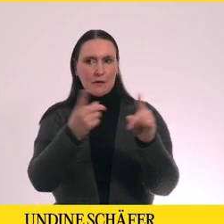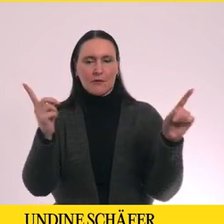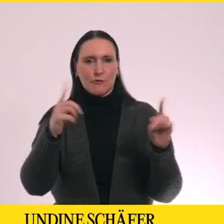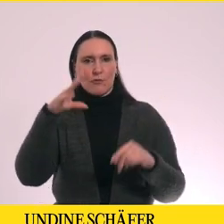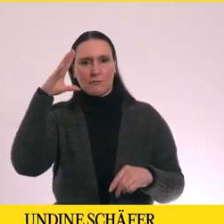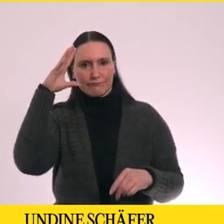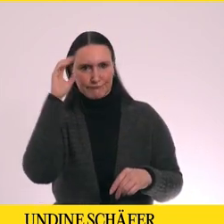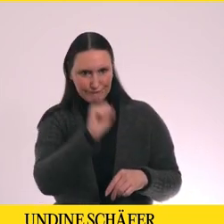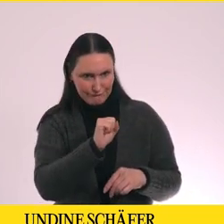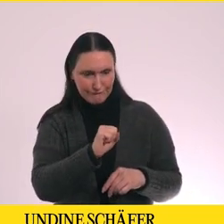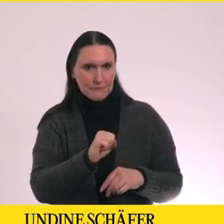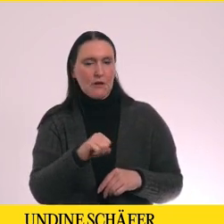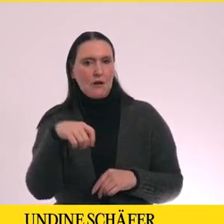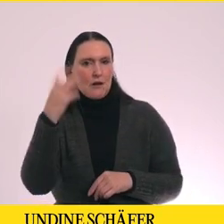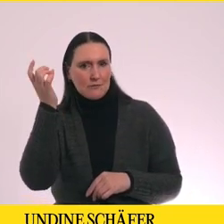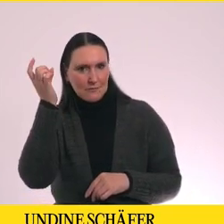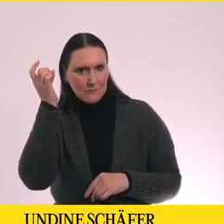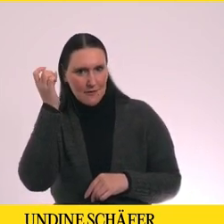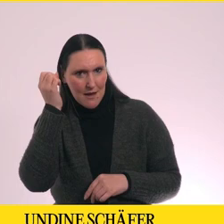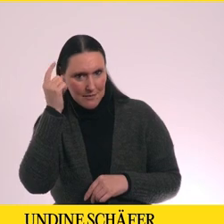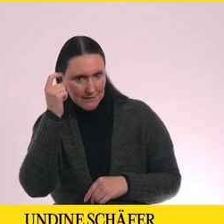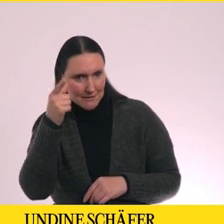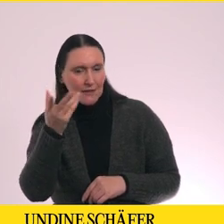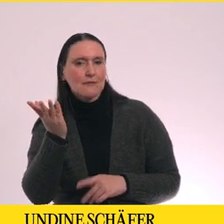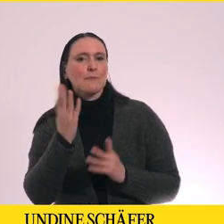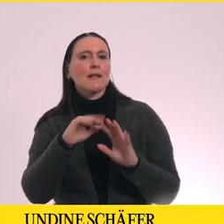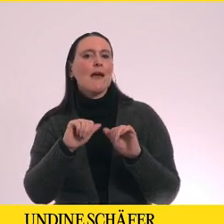in material terms? So I'm really thinking about the sustainability